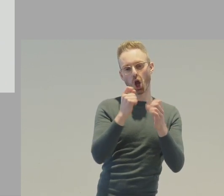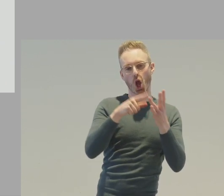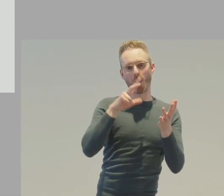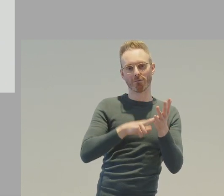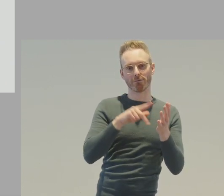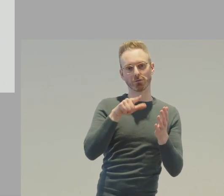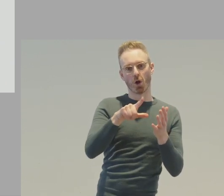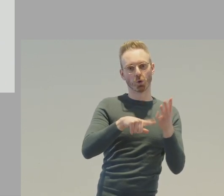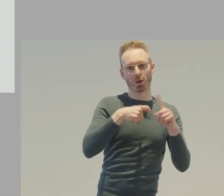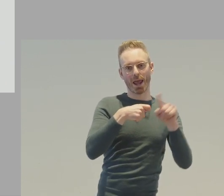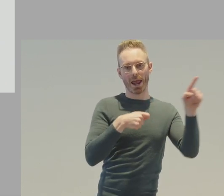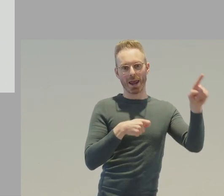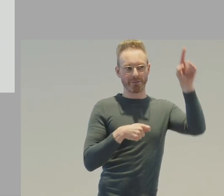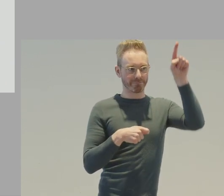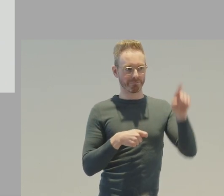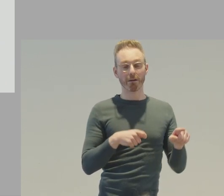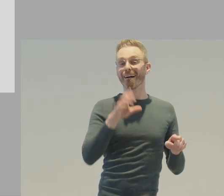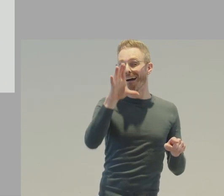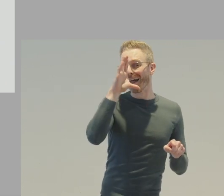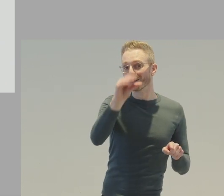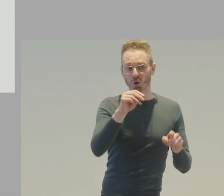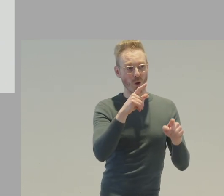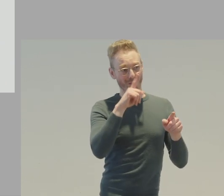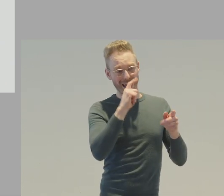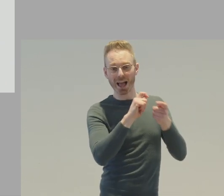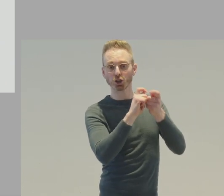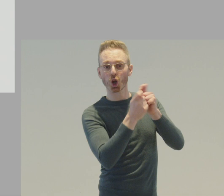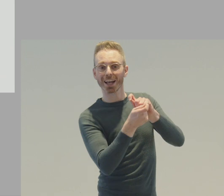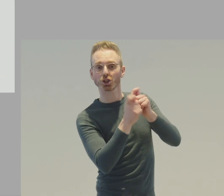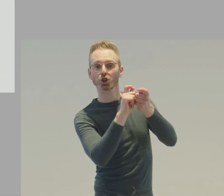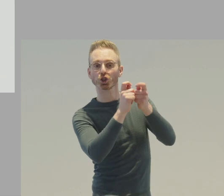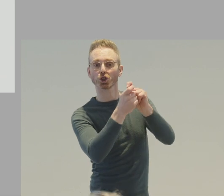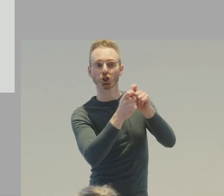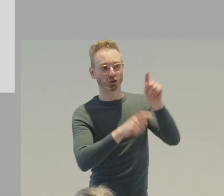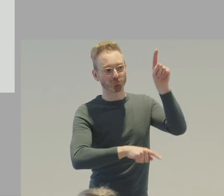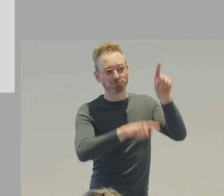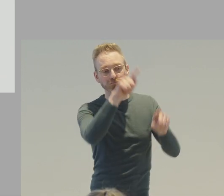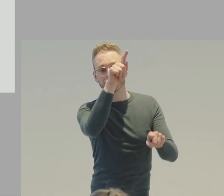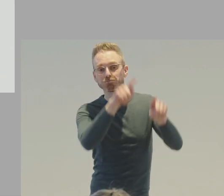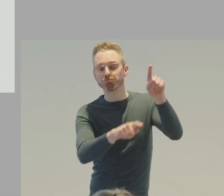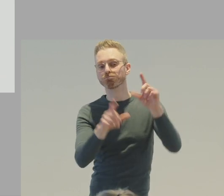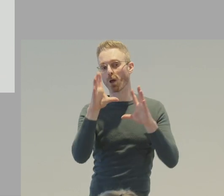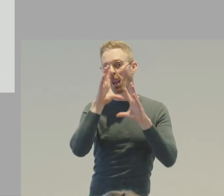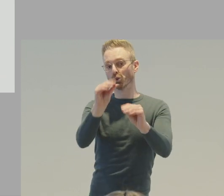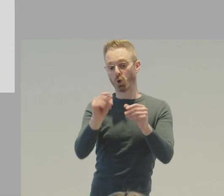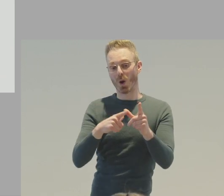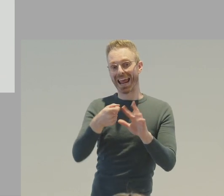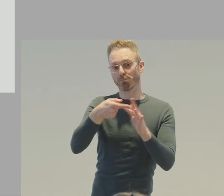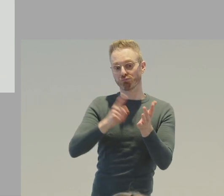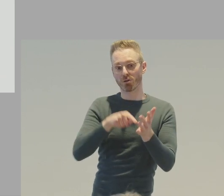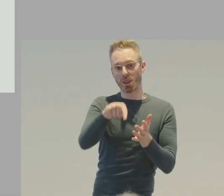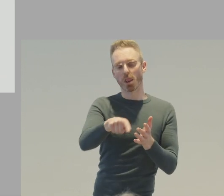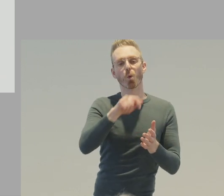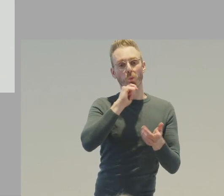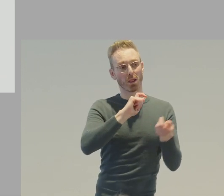could earn this much, and then go into it. Just check it online. They do change. And they'll probably change again in April, I think.